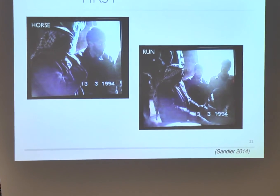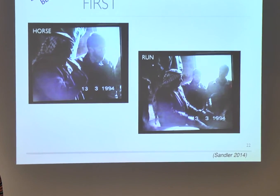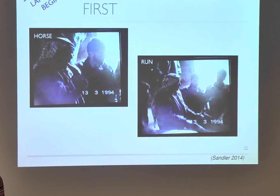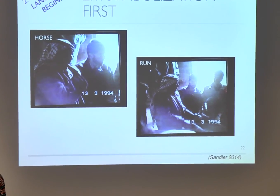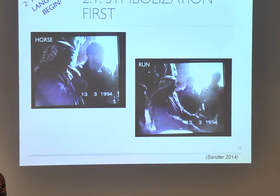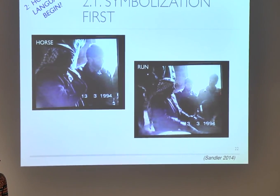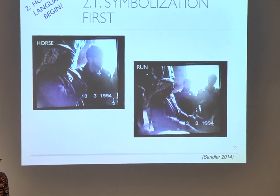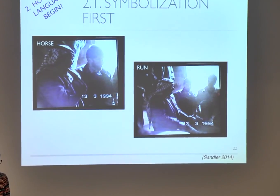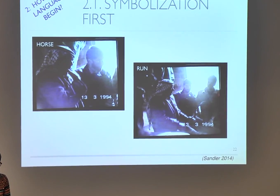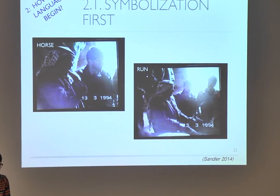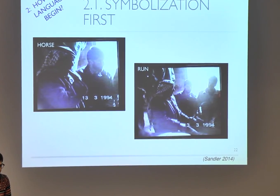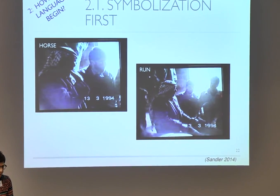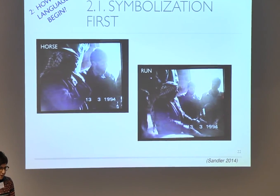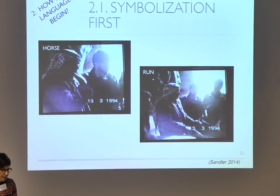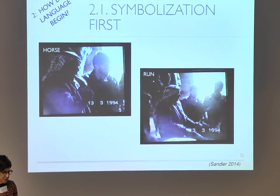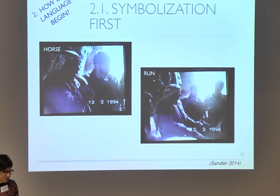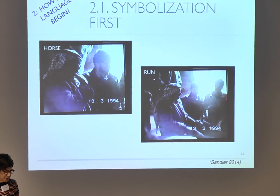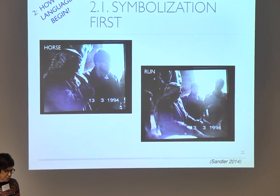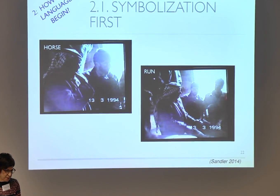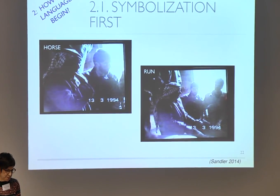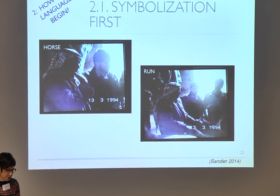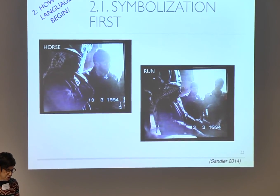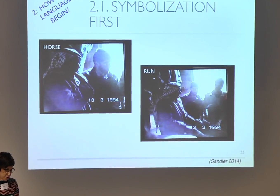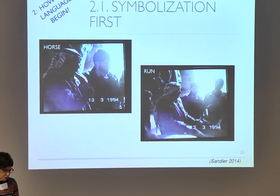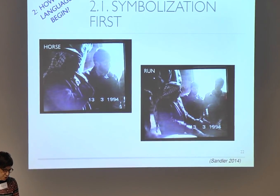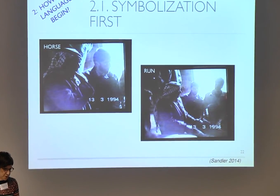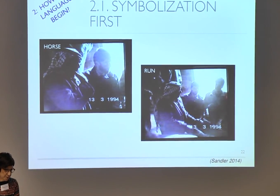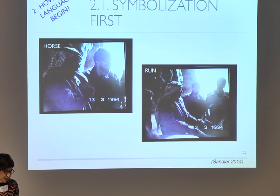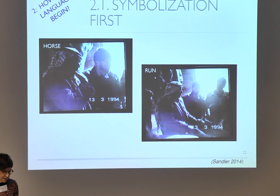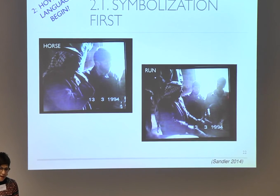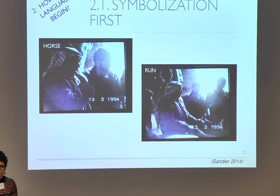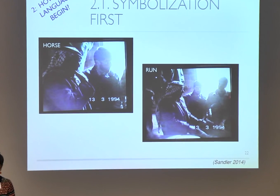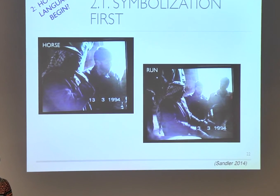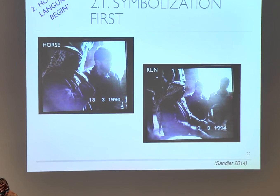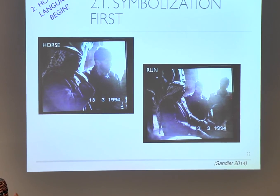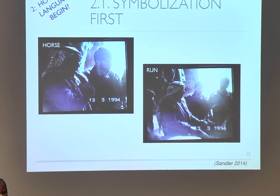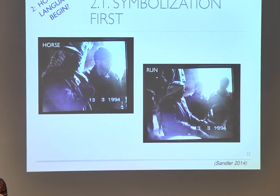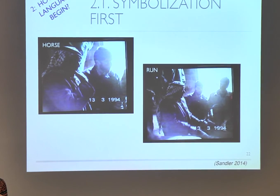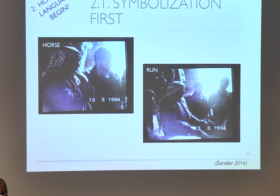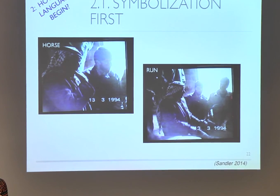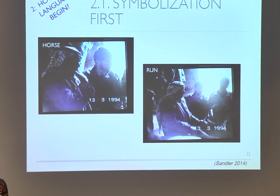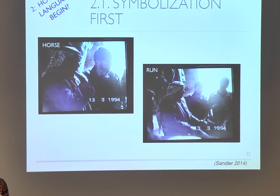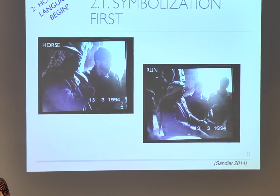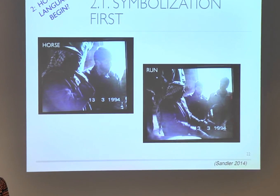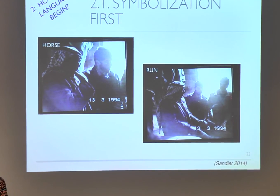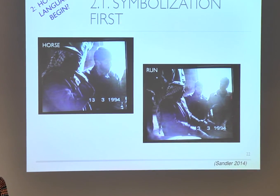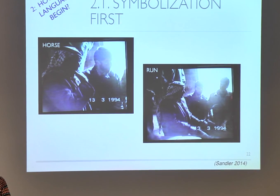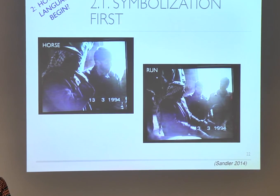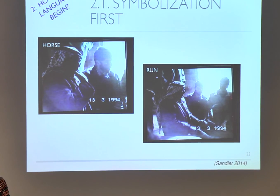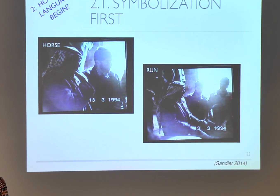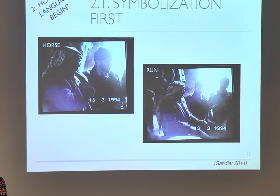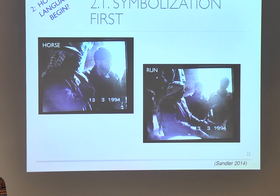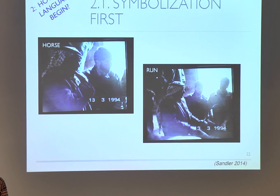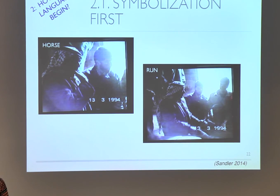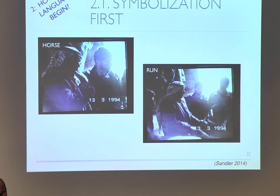We have, we have a, some kind of innate disposition, predisposition to, to symbolize, but the signs that he used were apparently